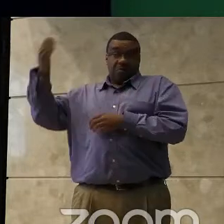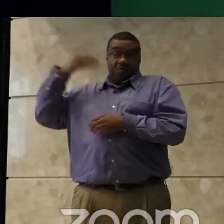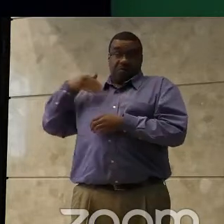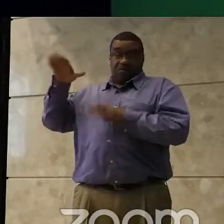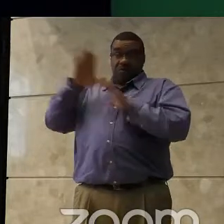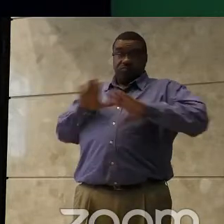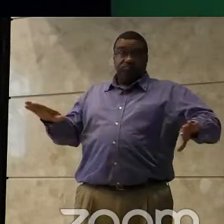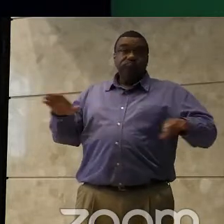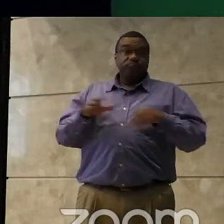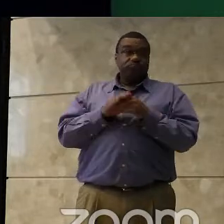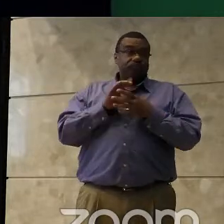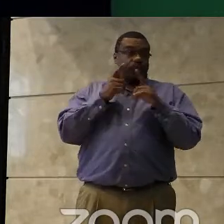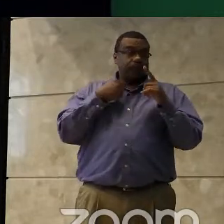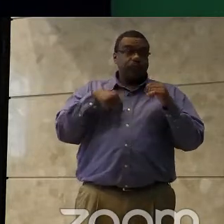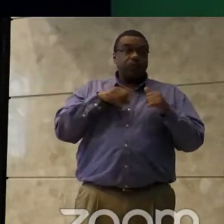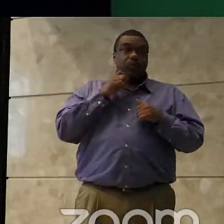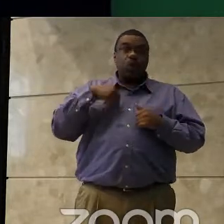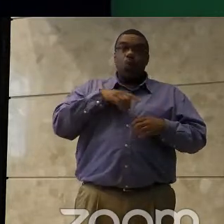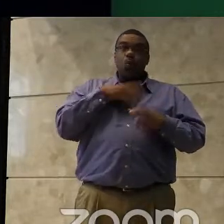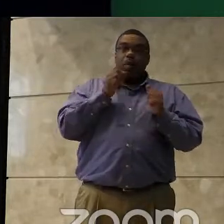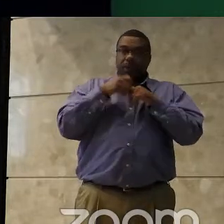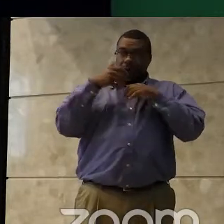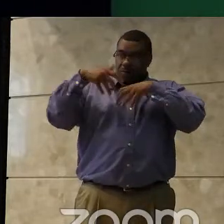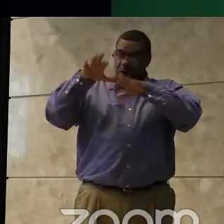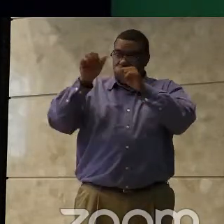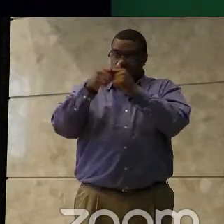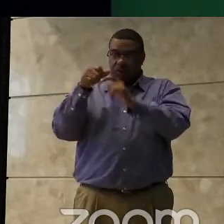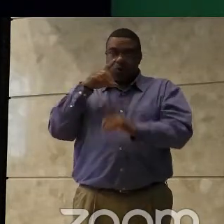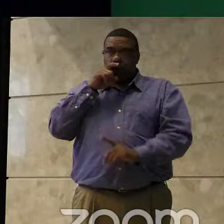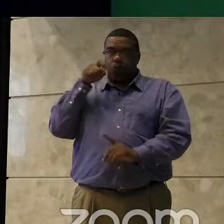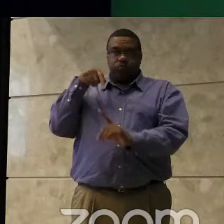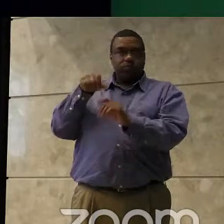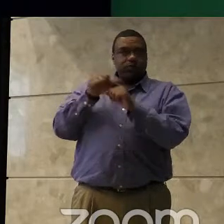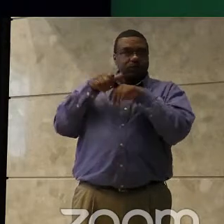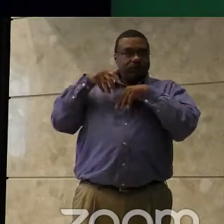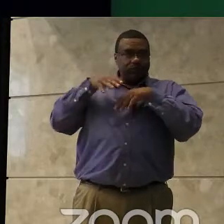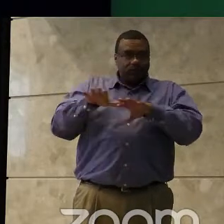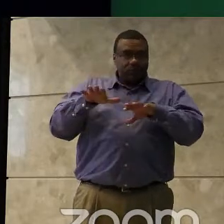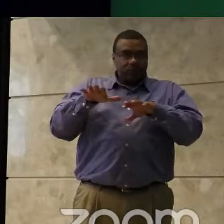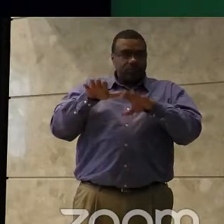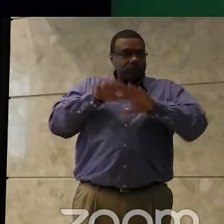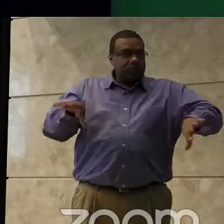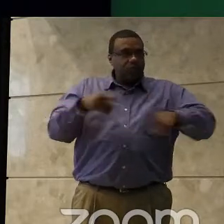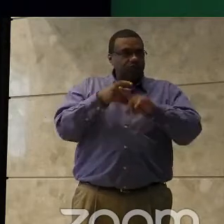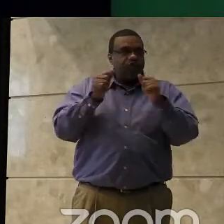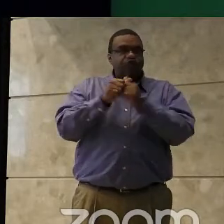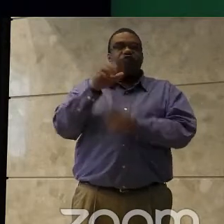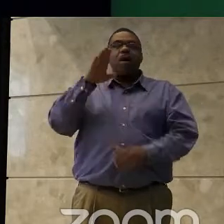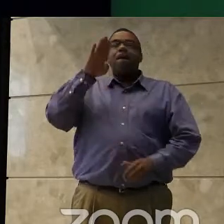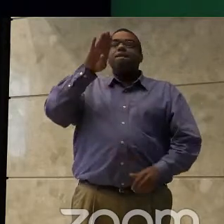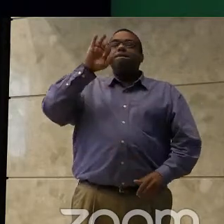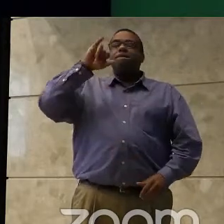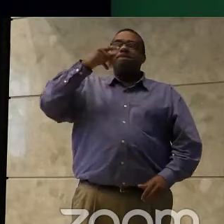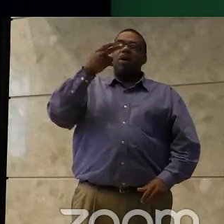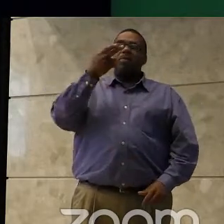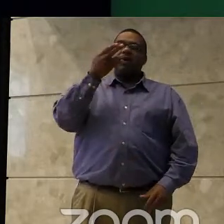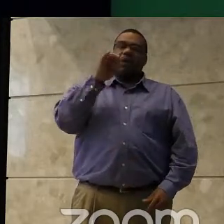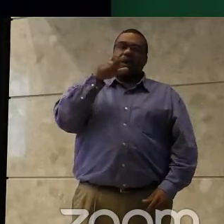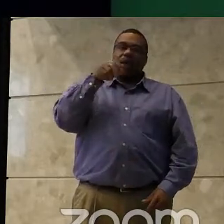said that. When I marched with the children in Birmingham, the police